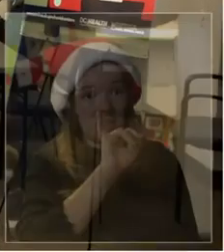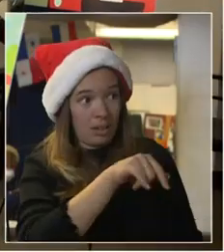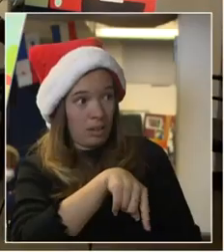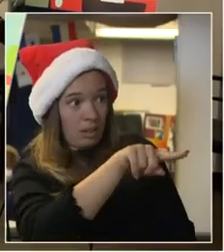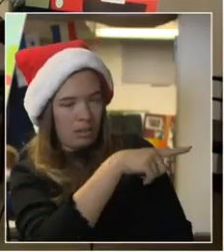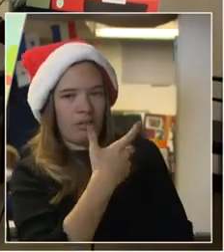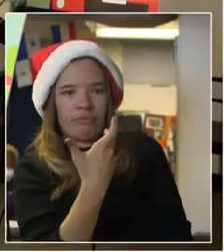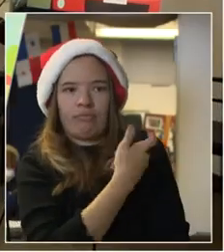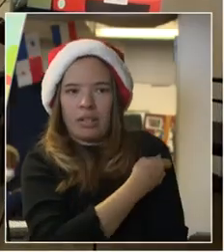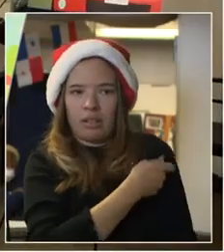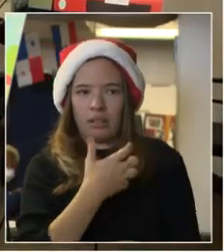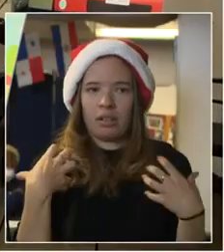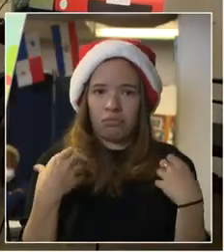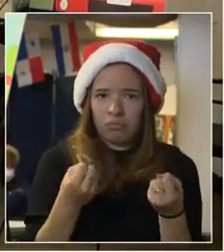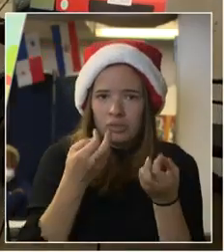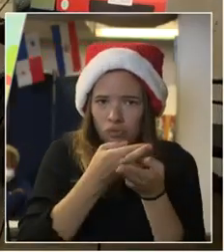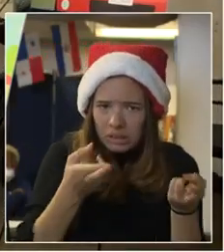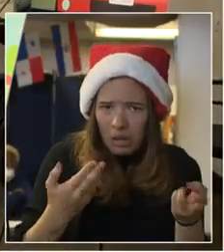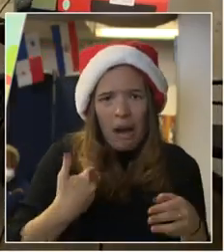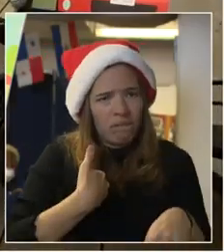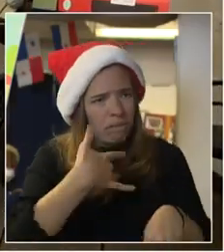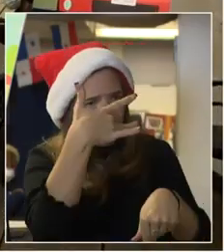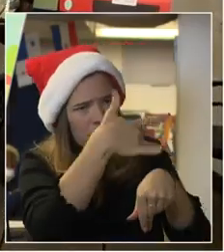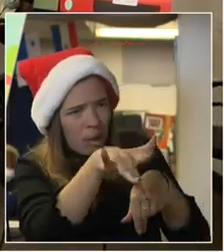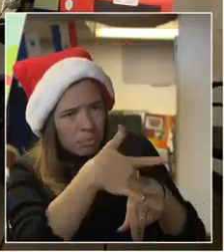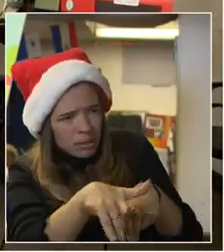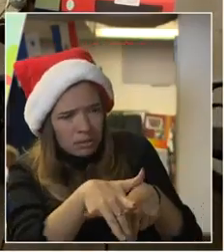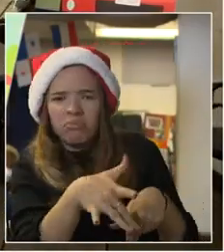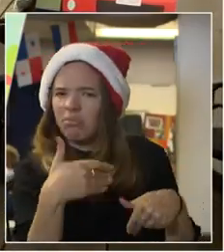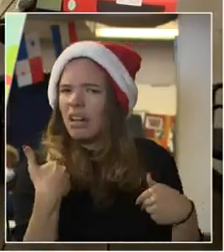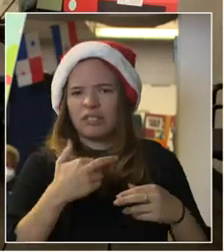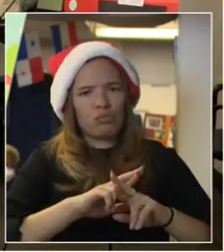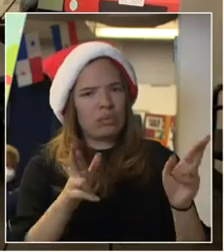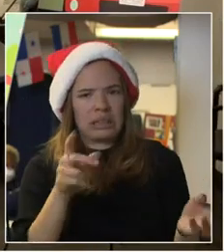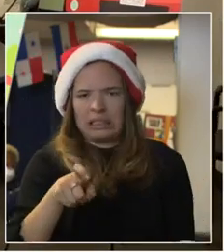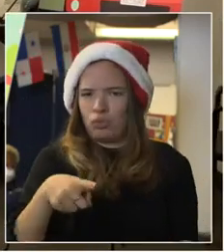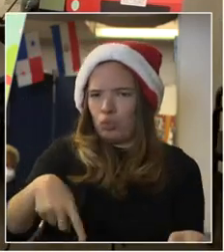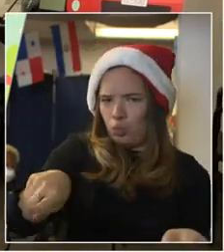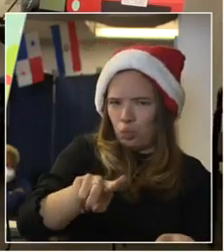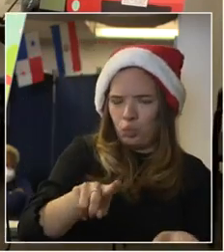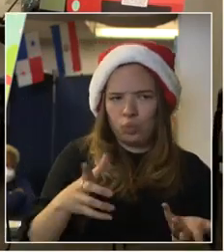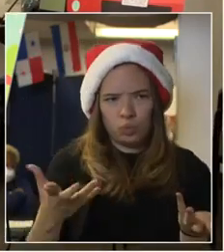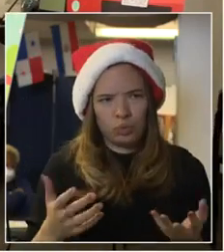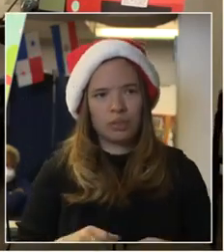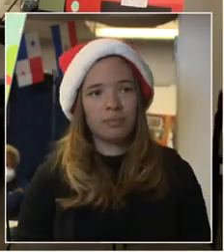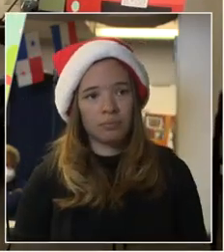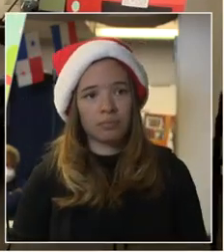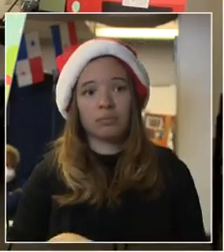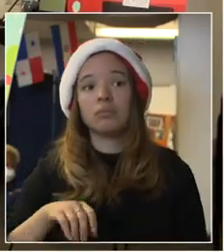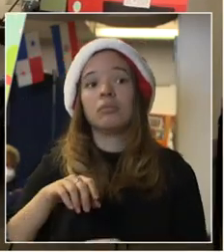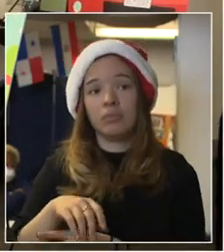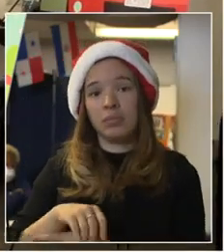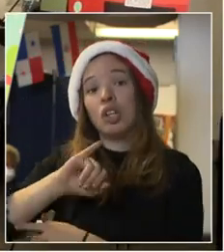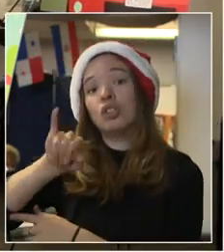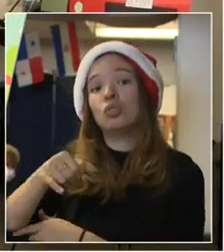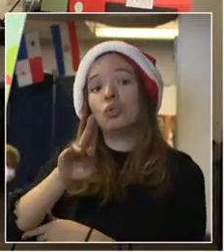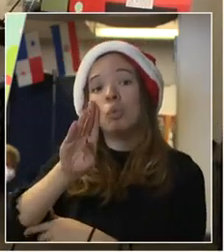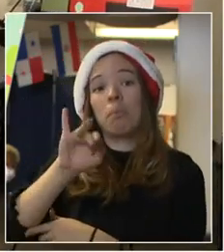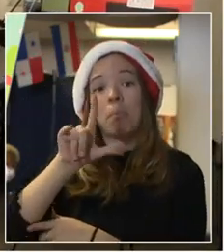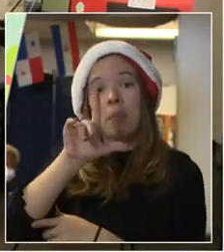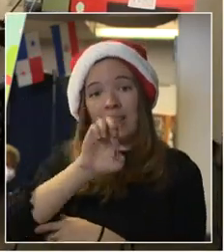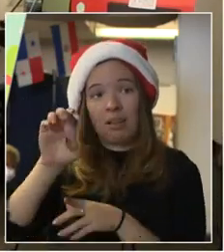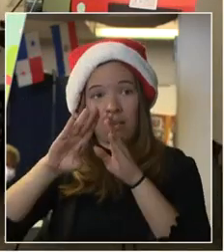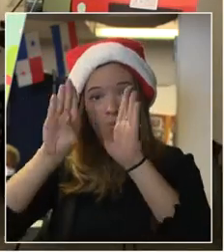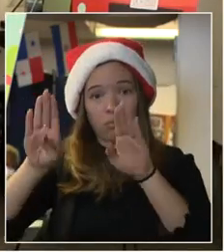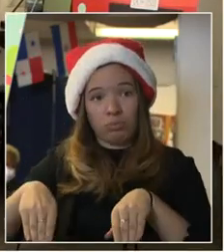readily available for all who need them. At Jubilee Housing, our mission is providing access to deeply